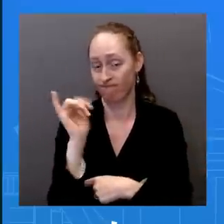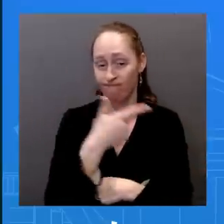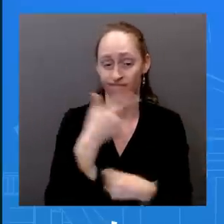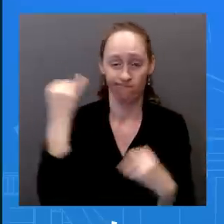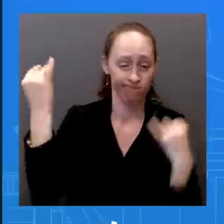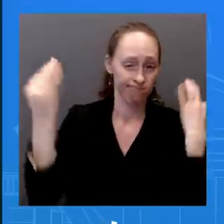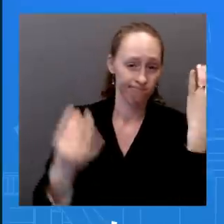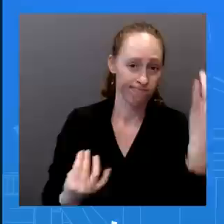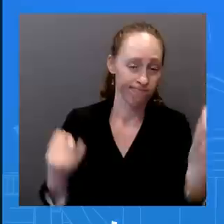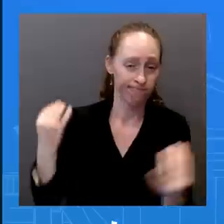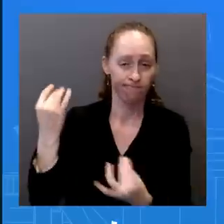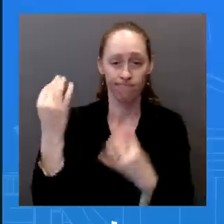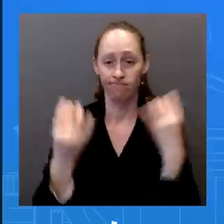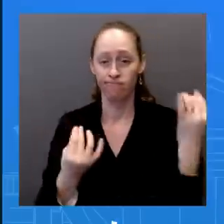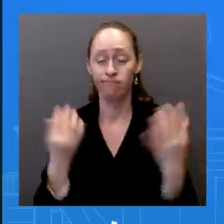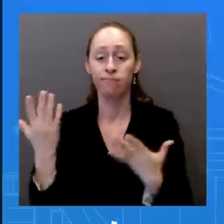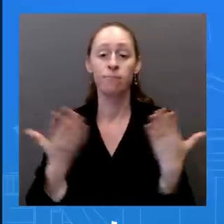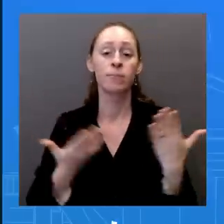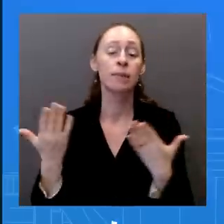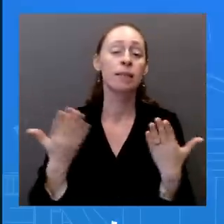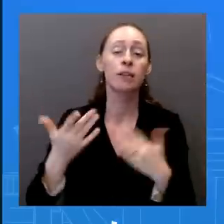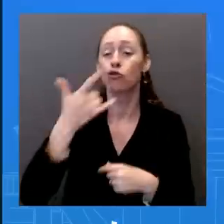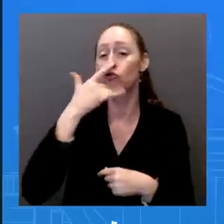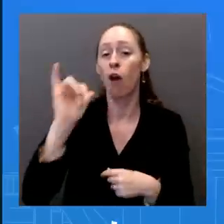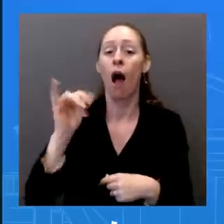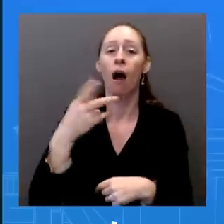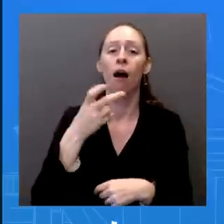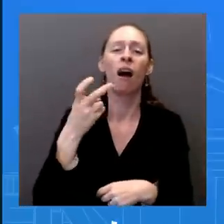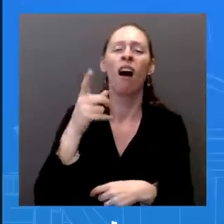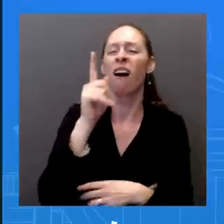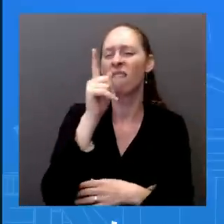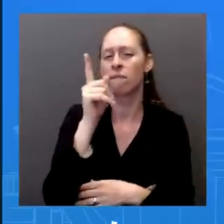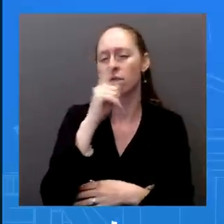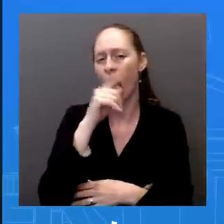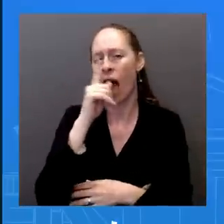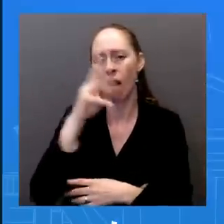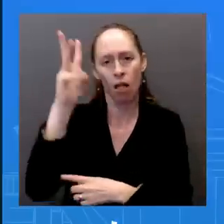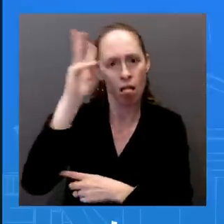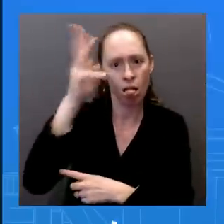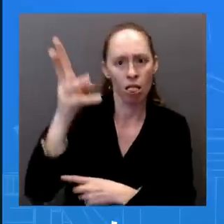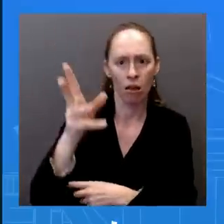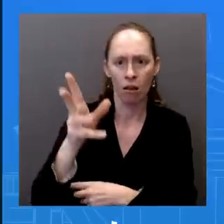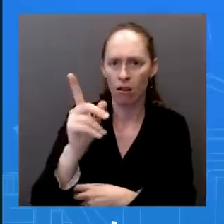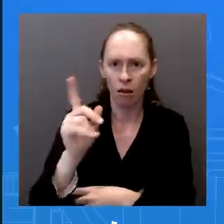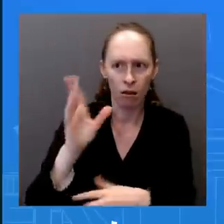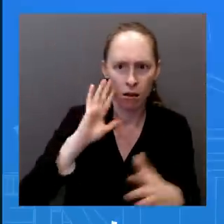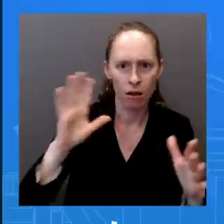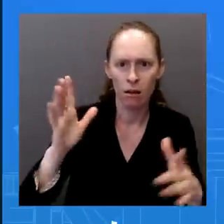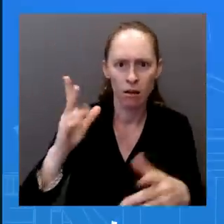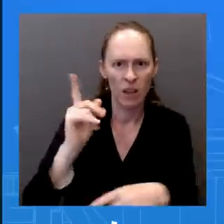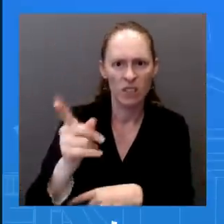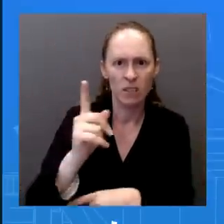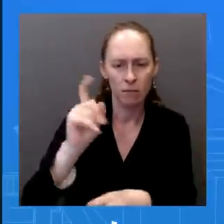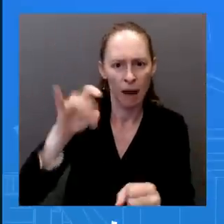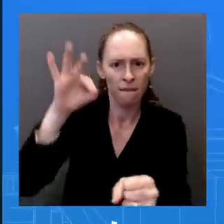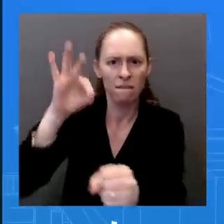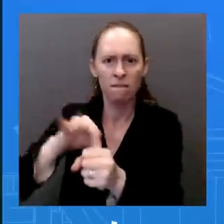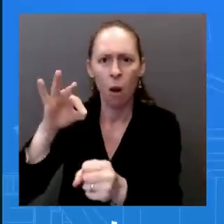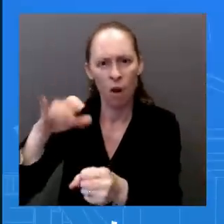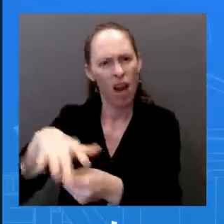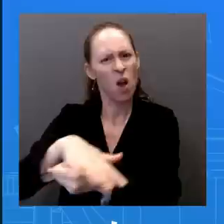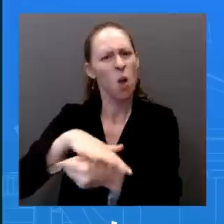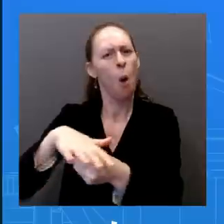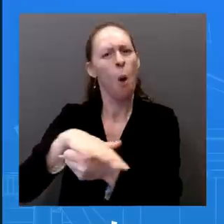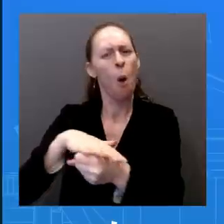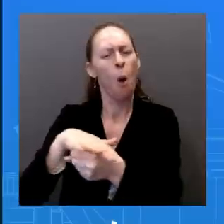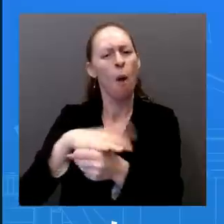Ukraine under its control, and even in areas of Ukraine not currently under its control, in direct violation of Ukraine's